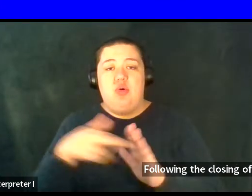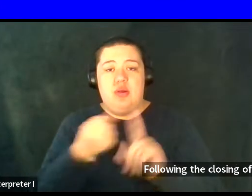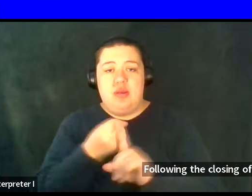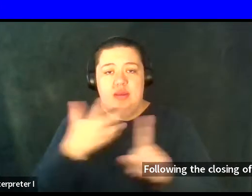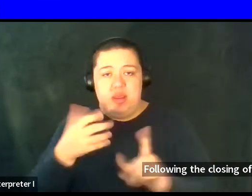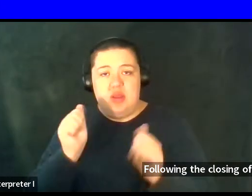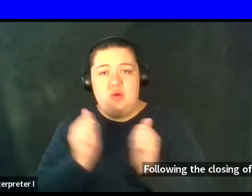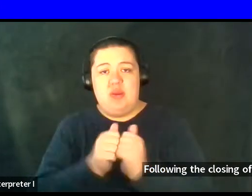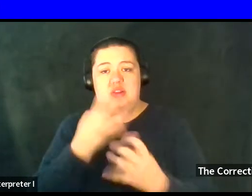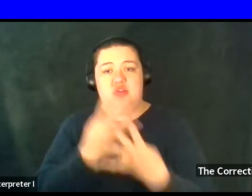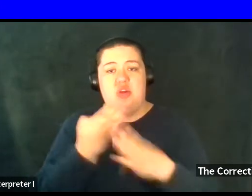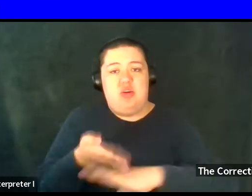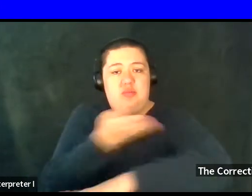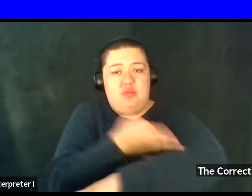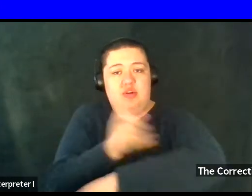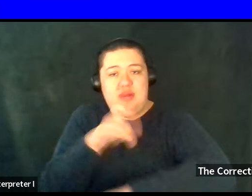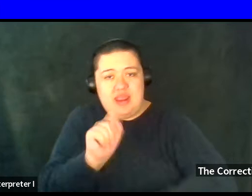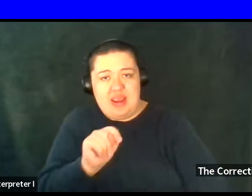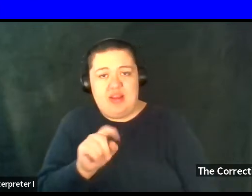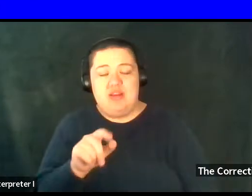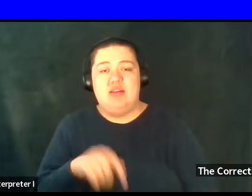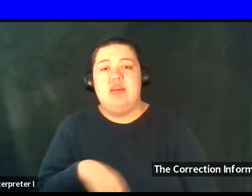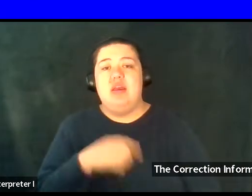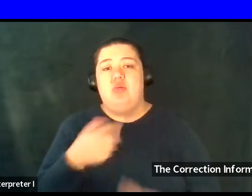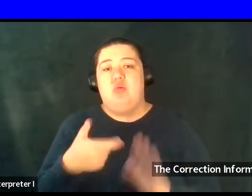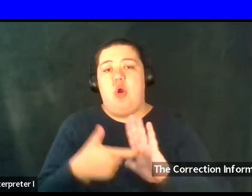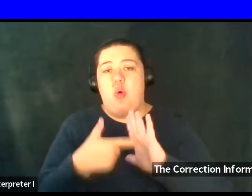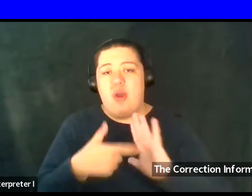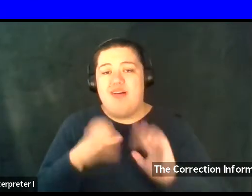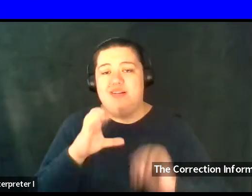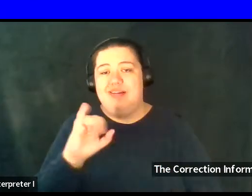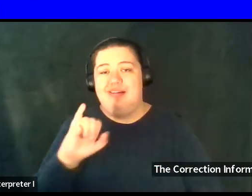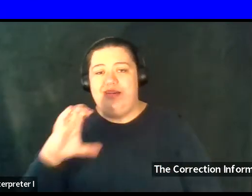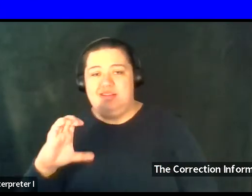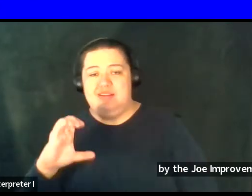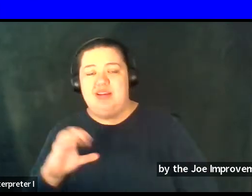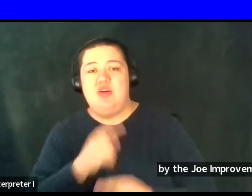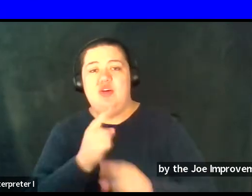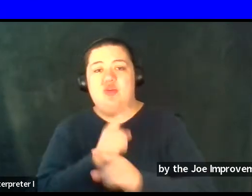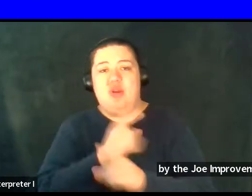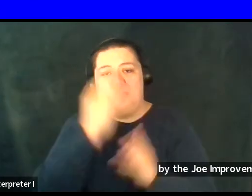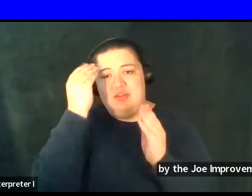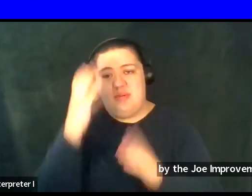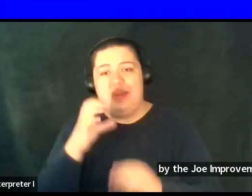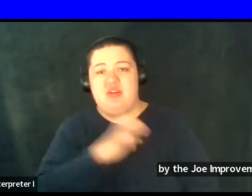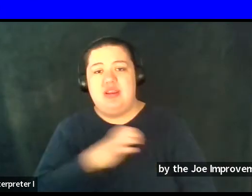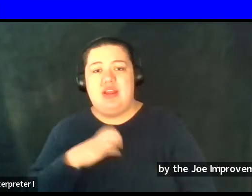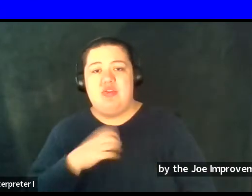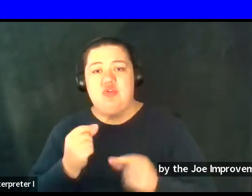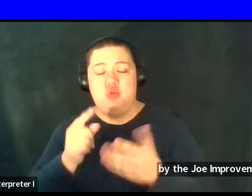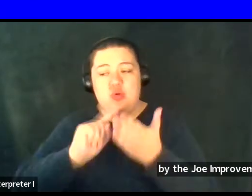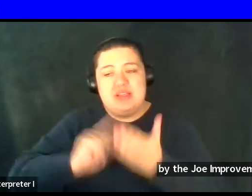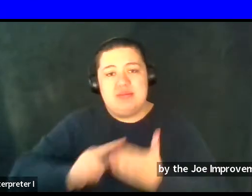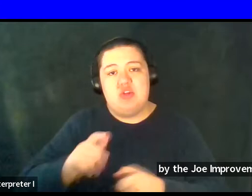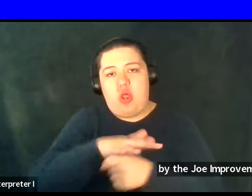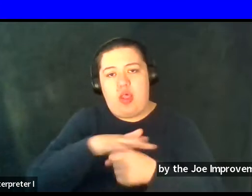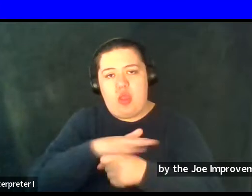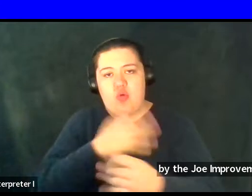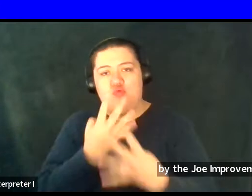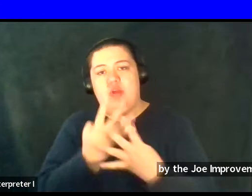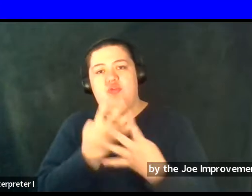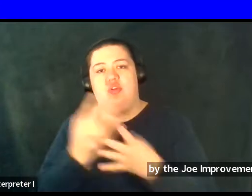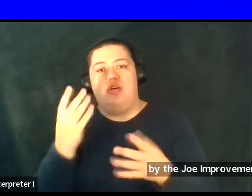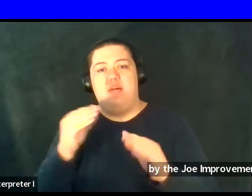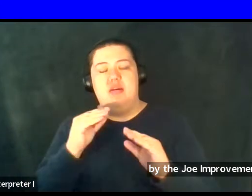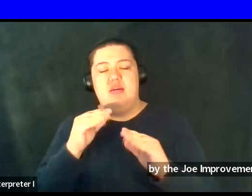of 2003, which requires the CIC, Corrections Information Council, to conduct inspections of local correctional facilities